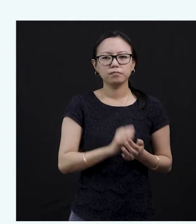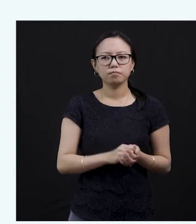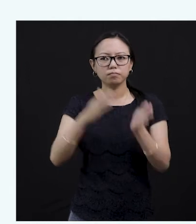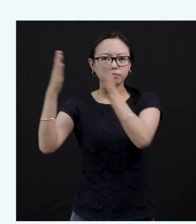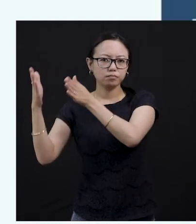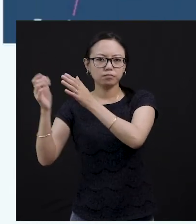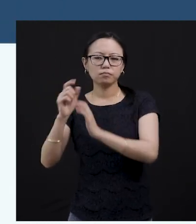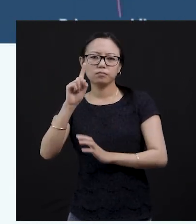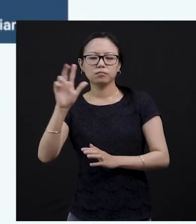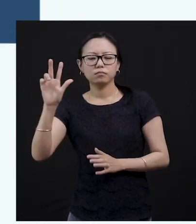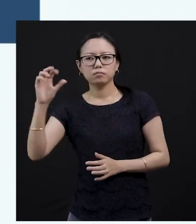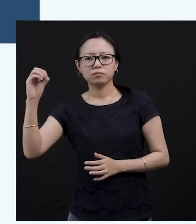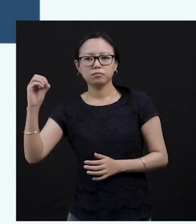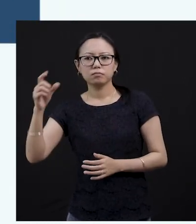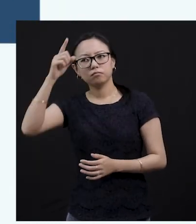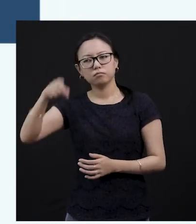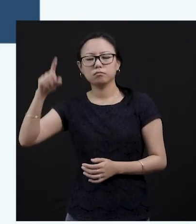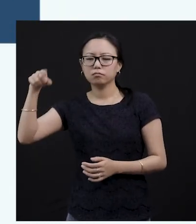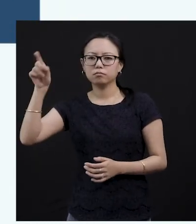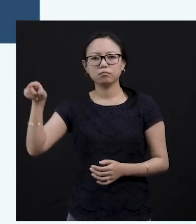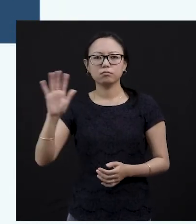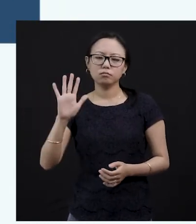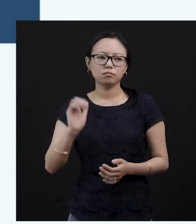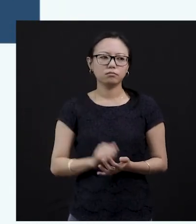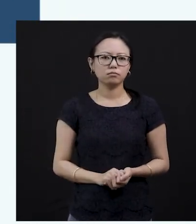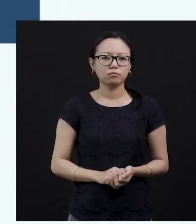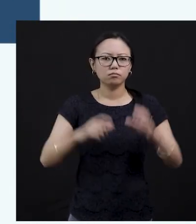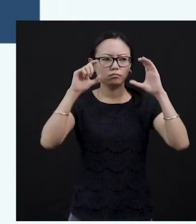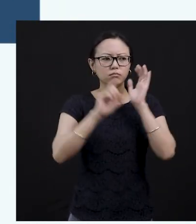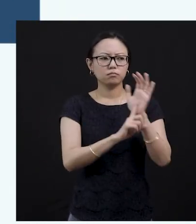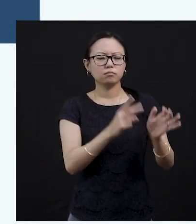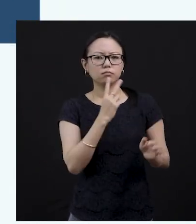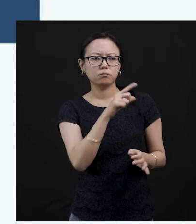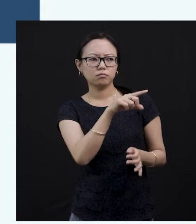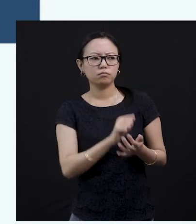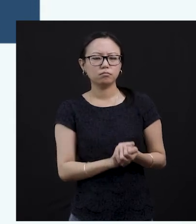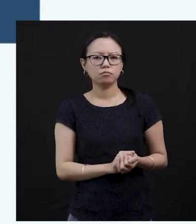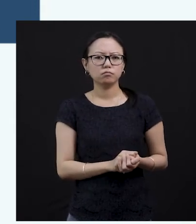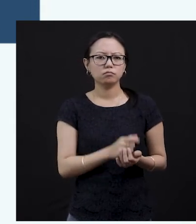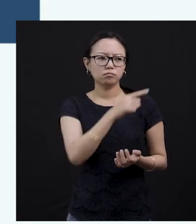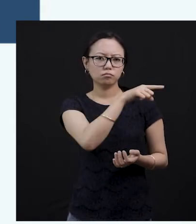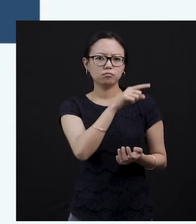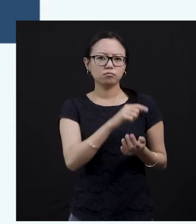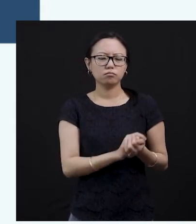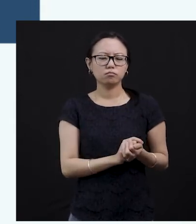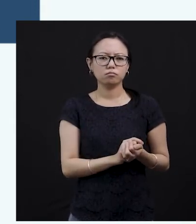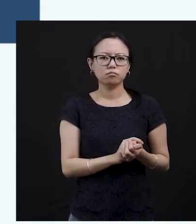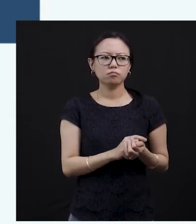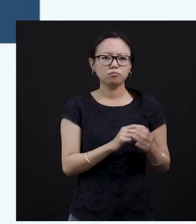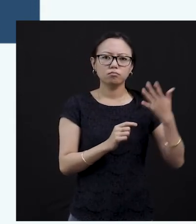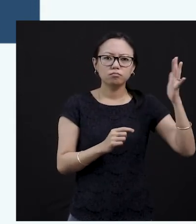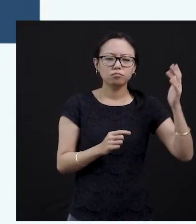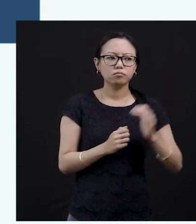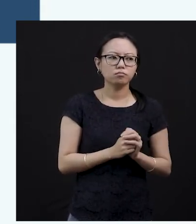lines. Now look carefully, this is latitude and this is longitude,